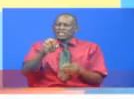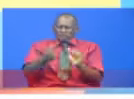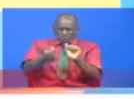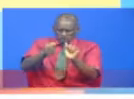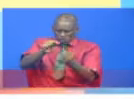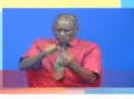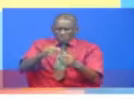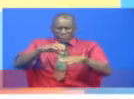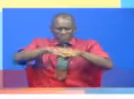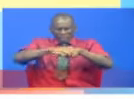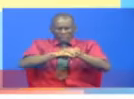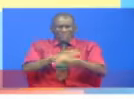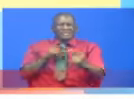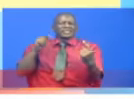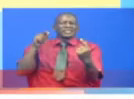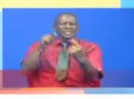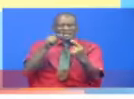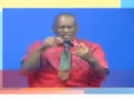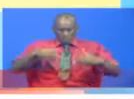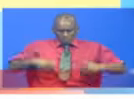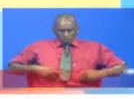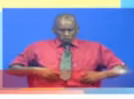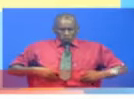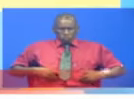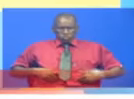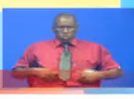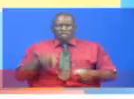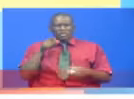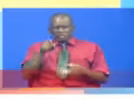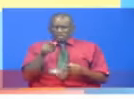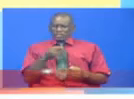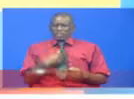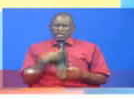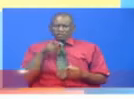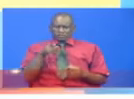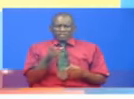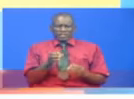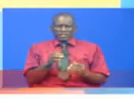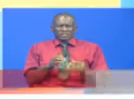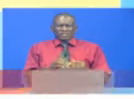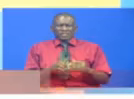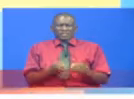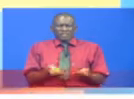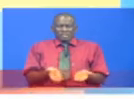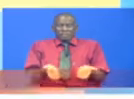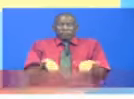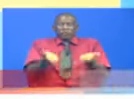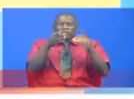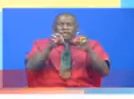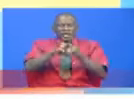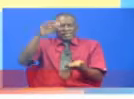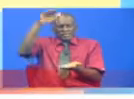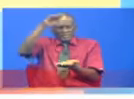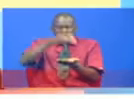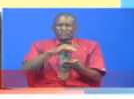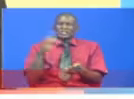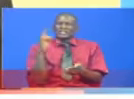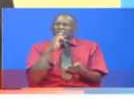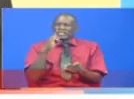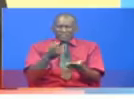largely targeting the youth, have been deceptively promoted as reduced harm